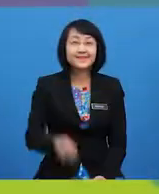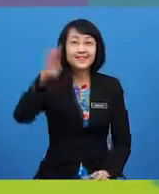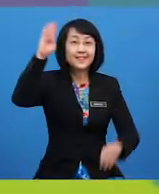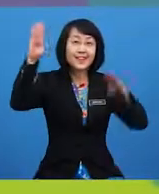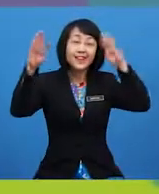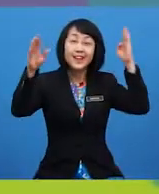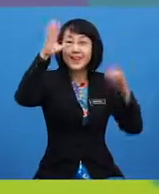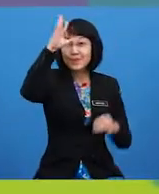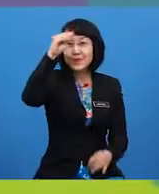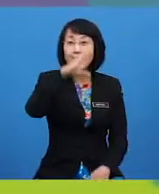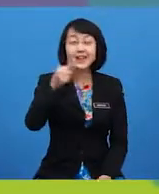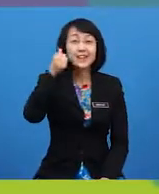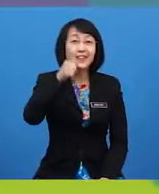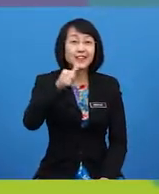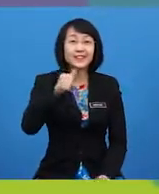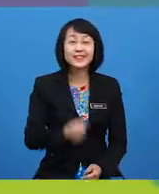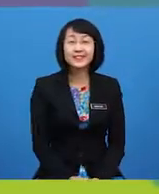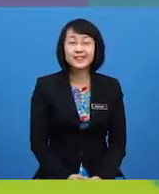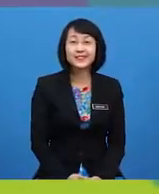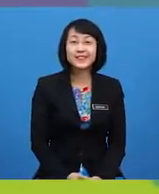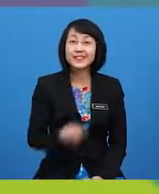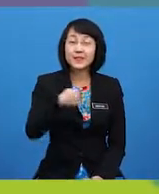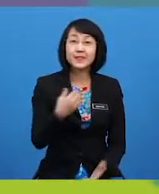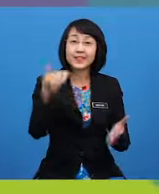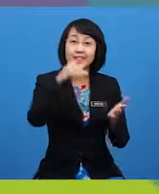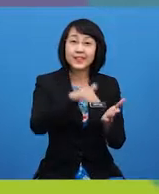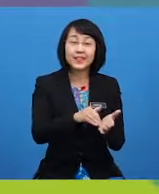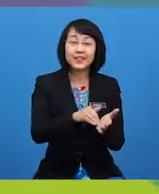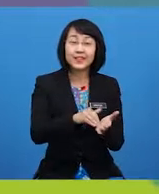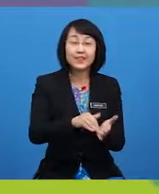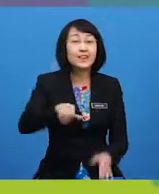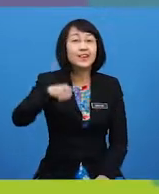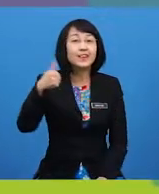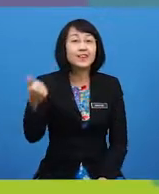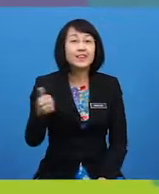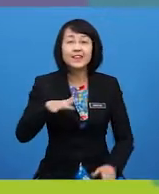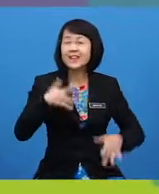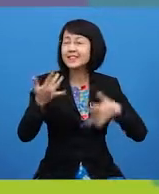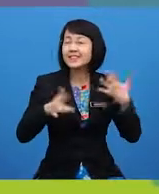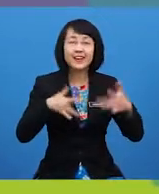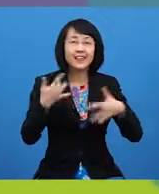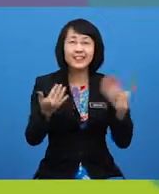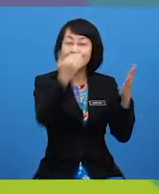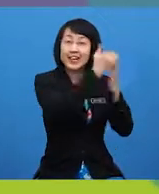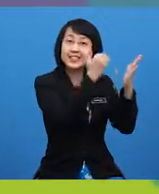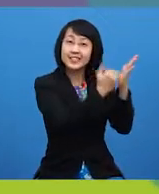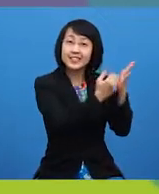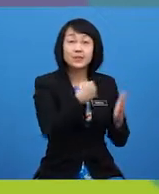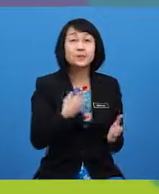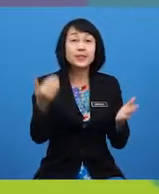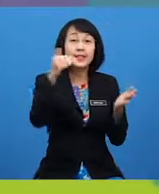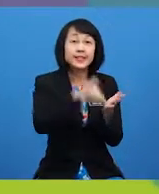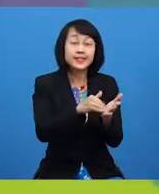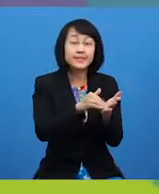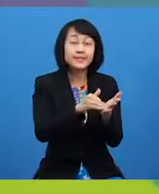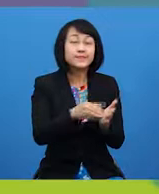Hello, boys and girls. We meet again for another exciting lesson. It's me again,